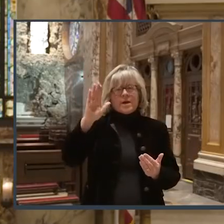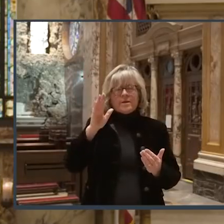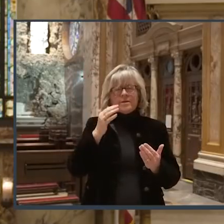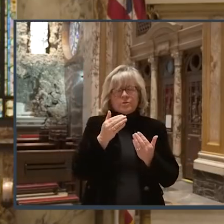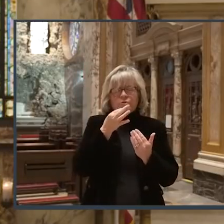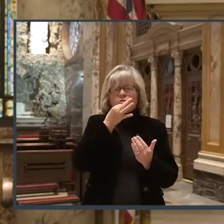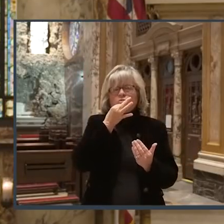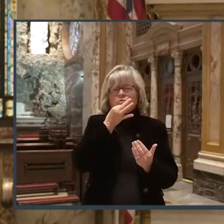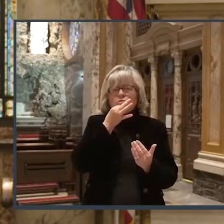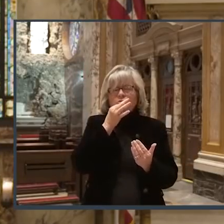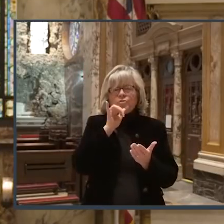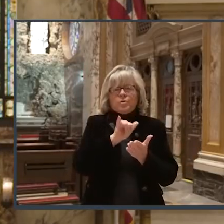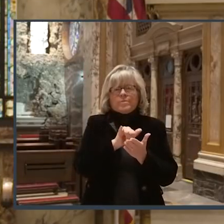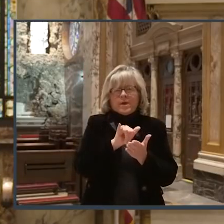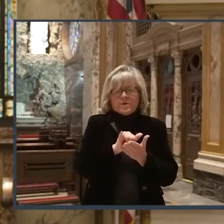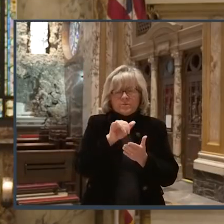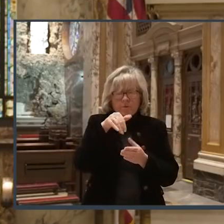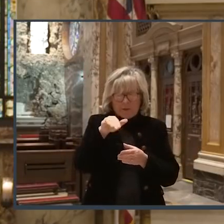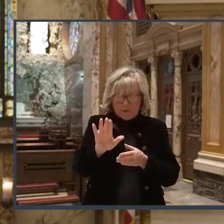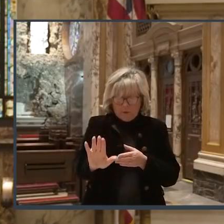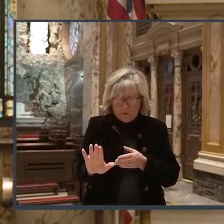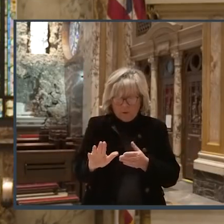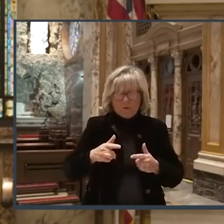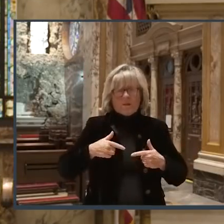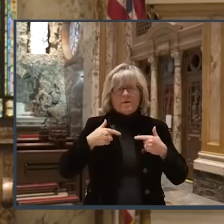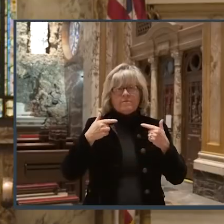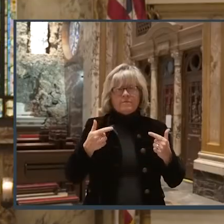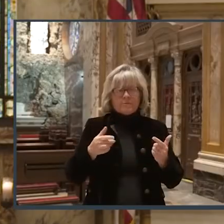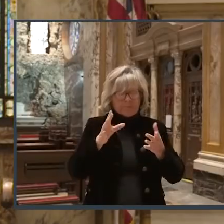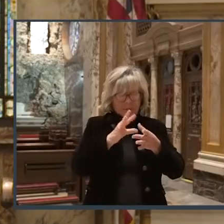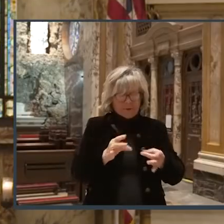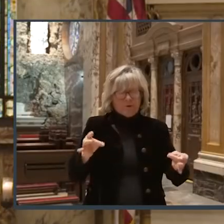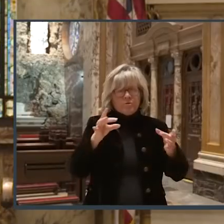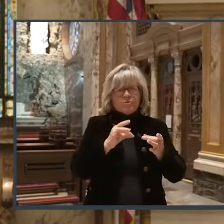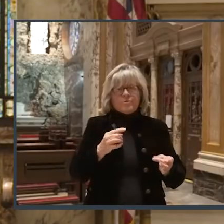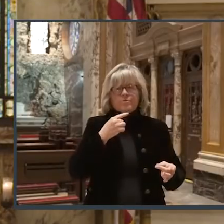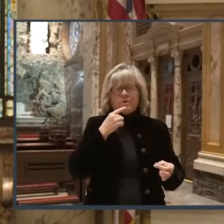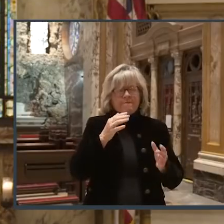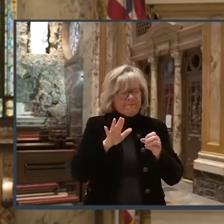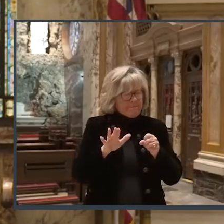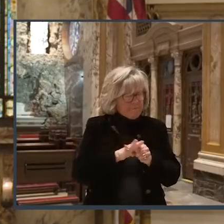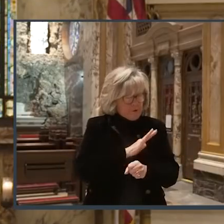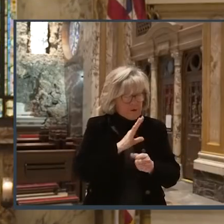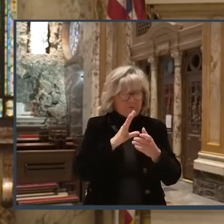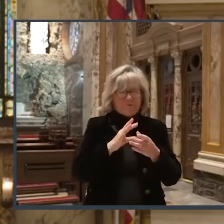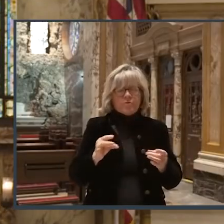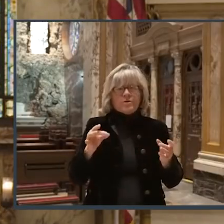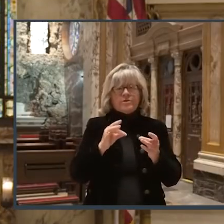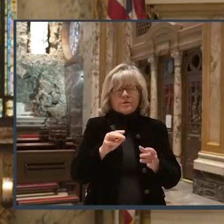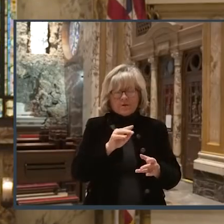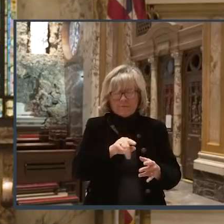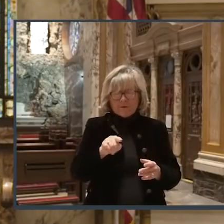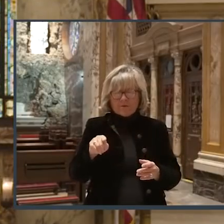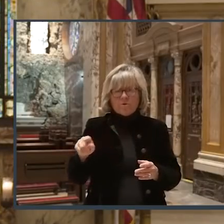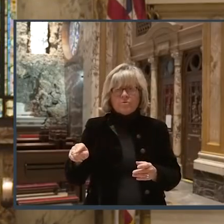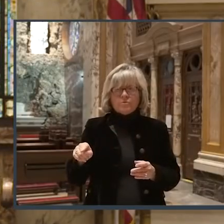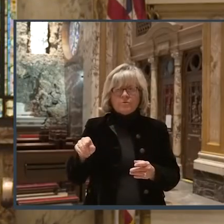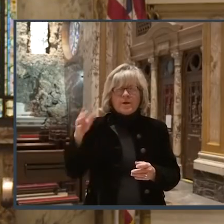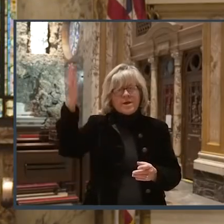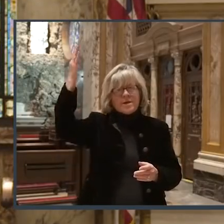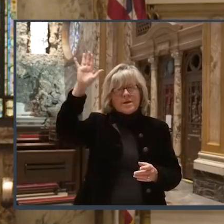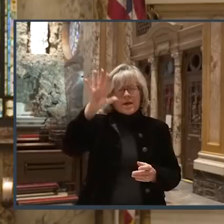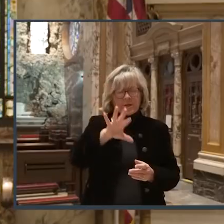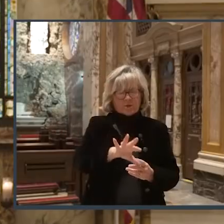impossible in her life. The scriptures, my friends, are full of stories of those whom God